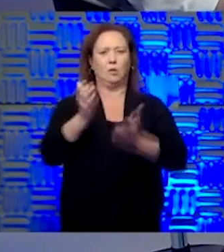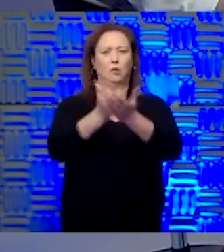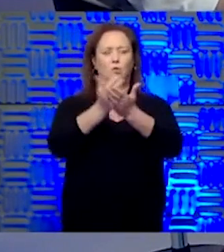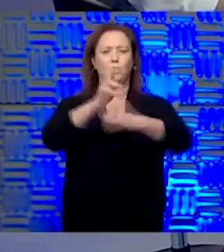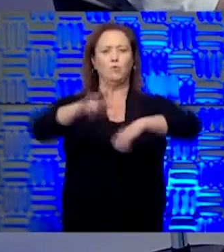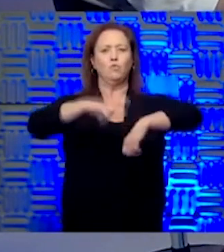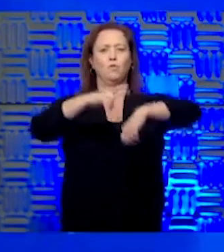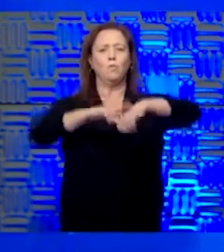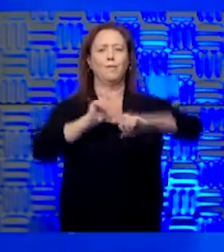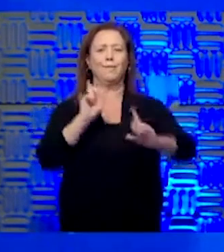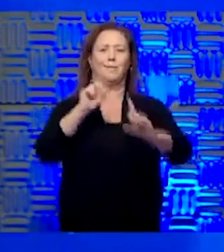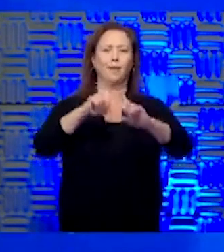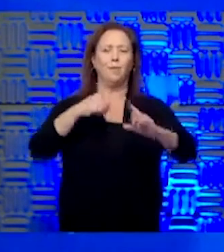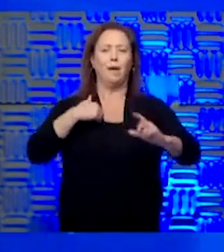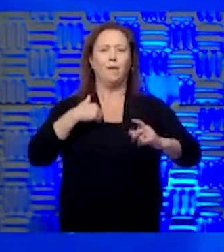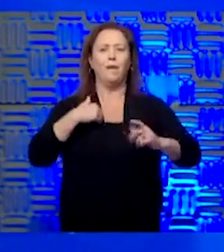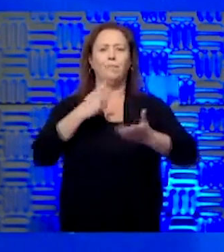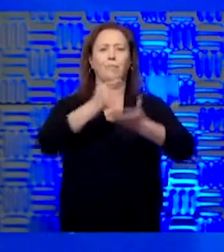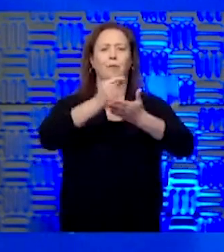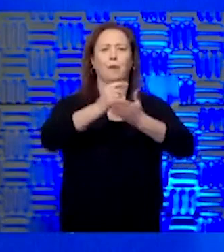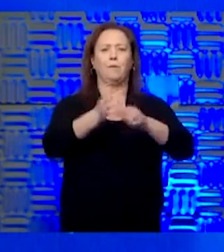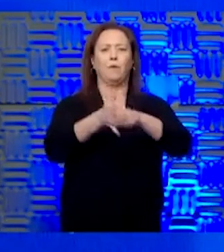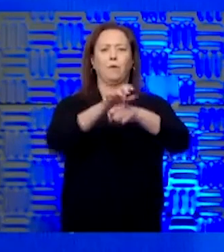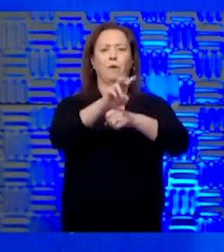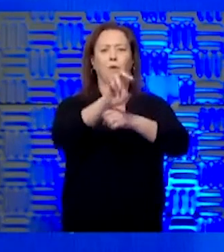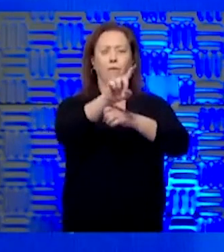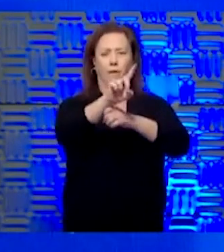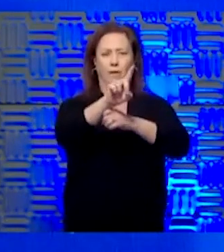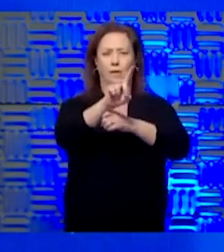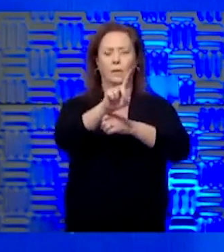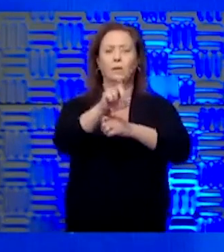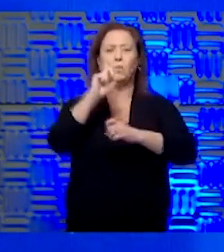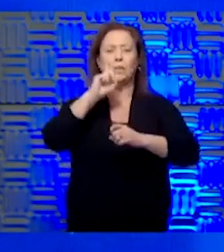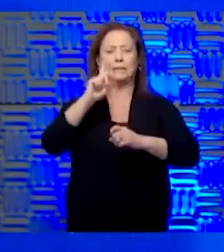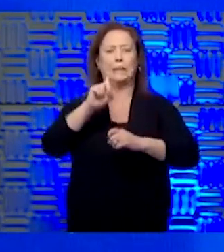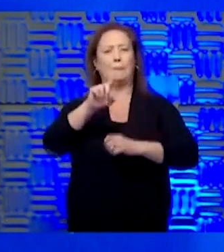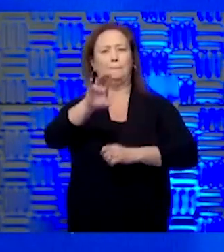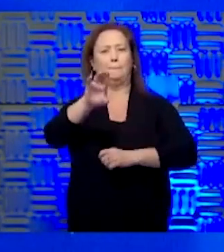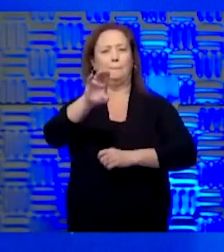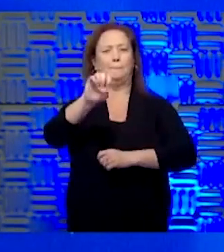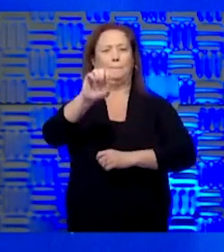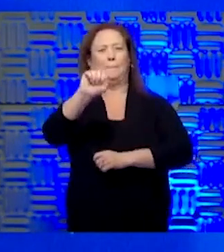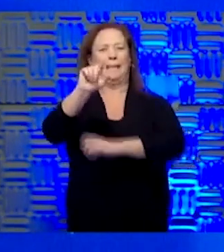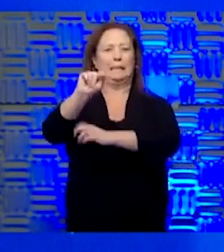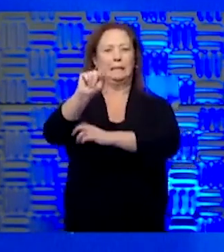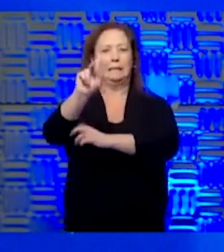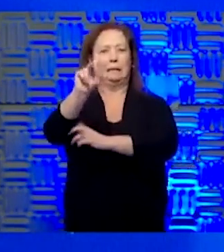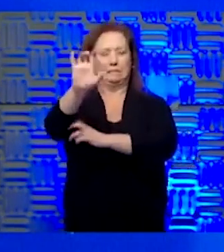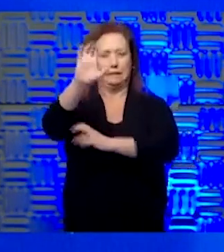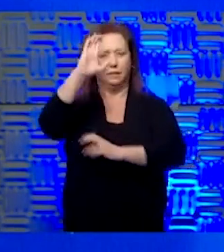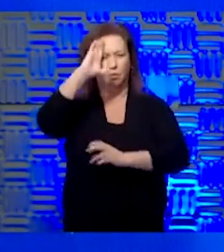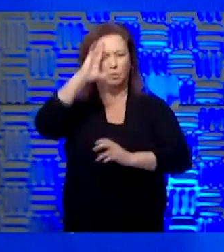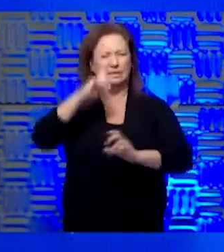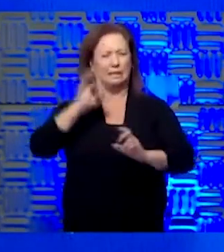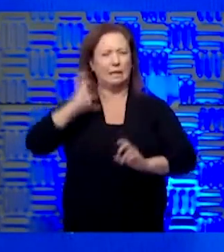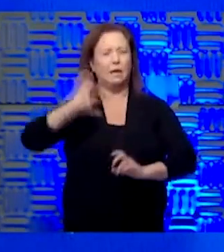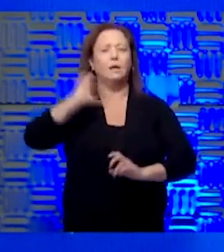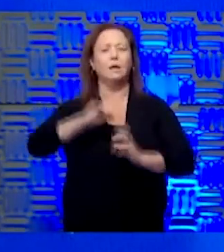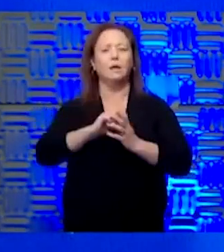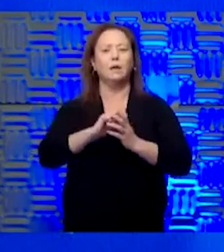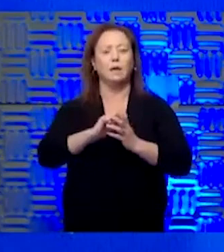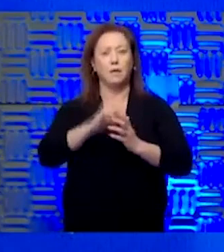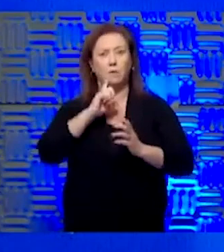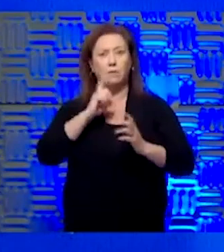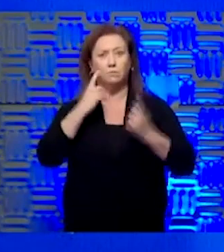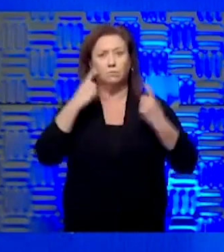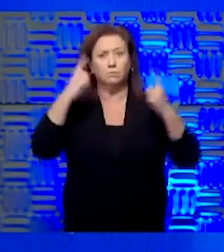for COVID. I just want to say, early in the show we said BKC, right? Be Kansas City, because we knew we could do that, and we've